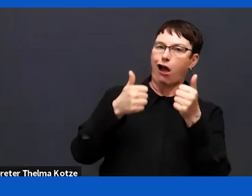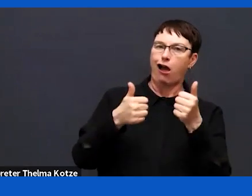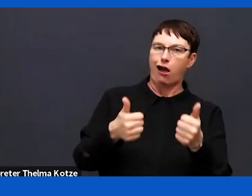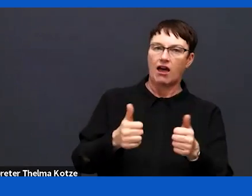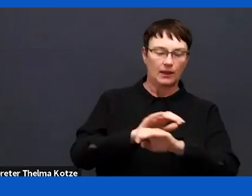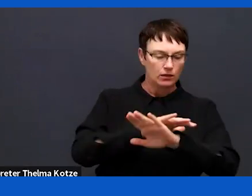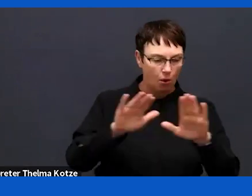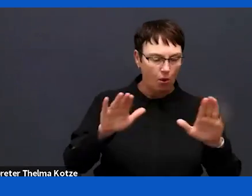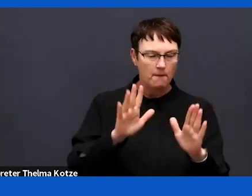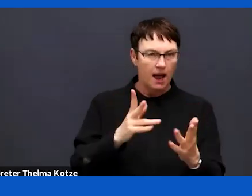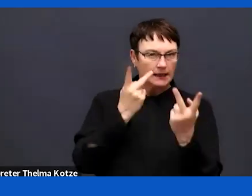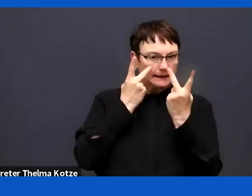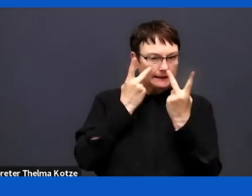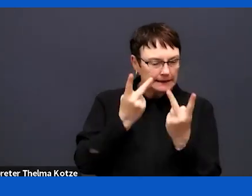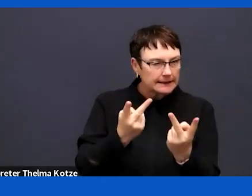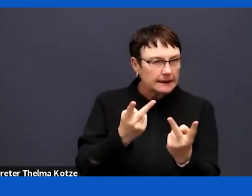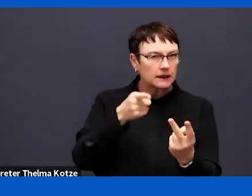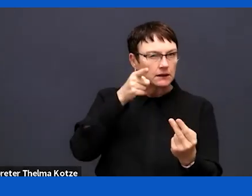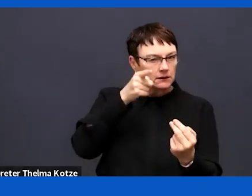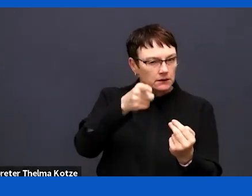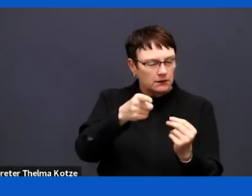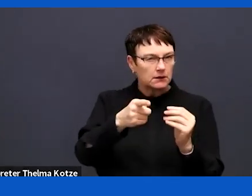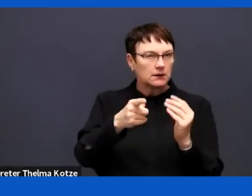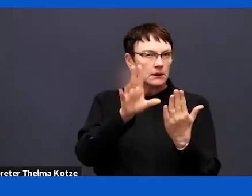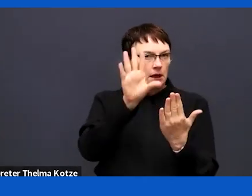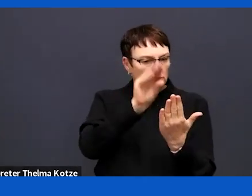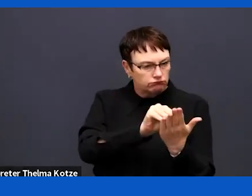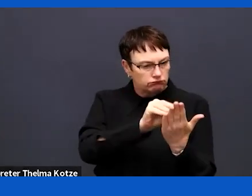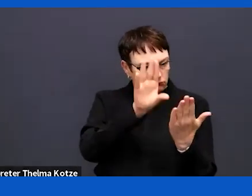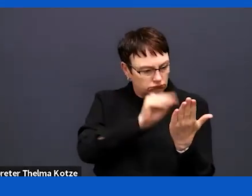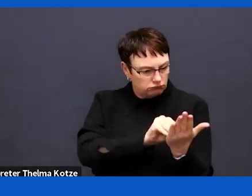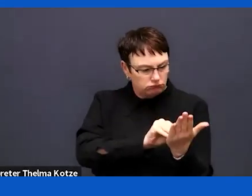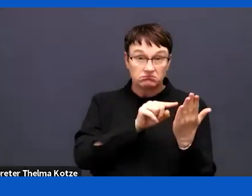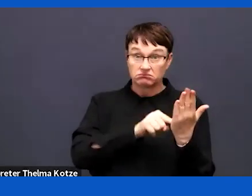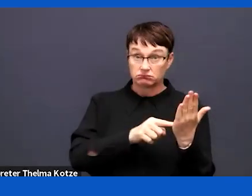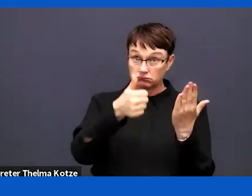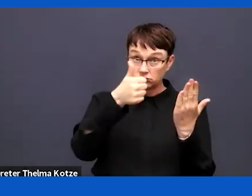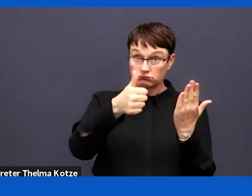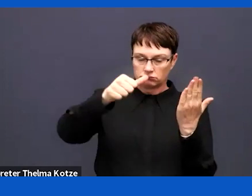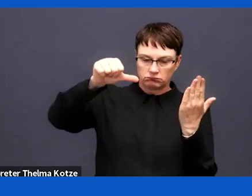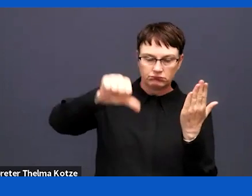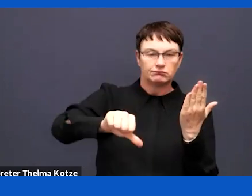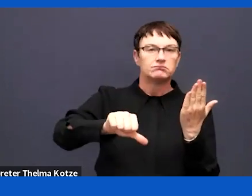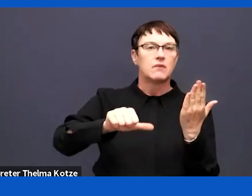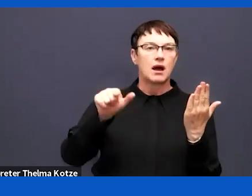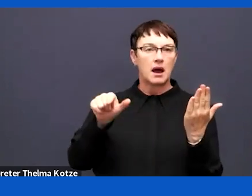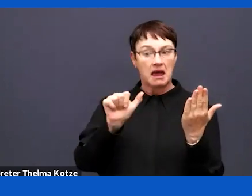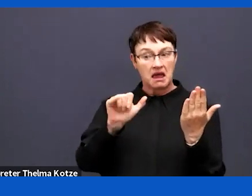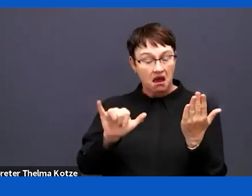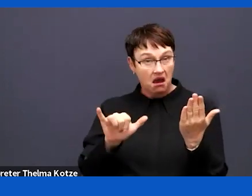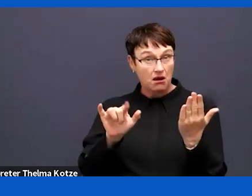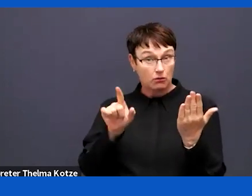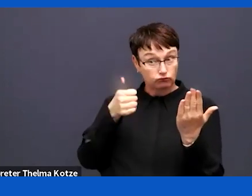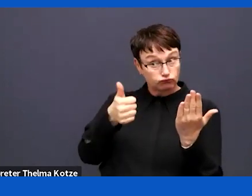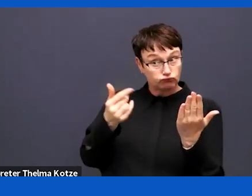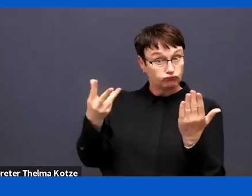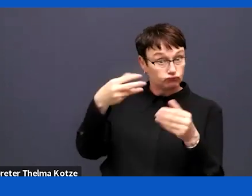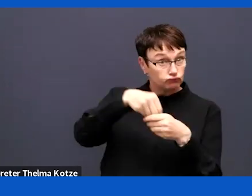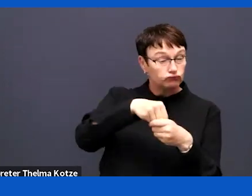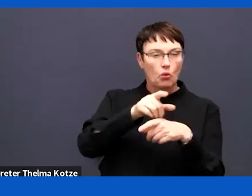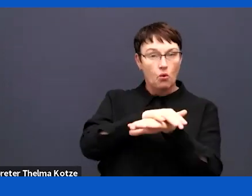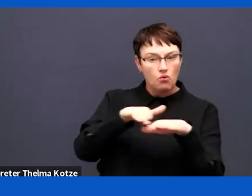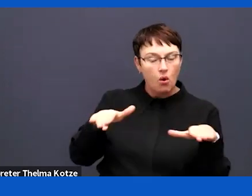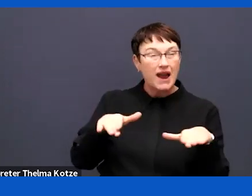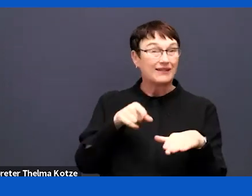too. How accurate is the application of the AI that we're using, and steer away from areas where it's not.